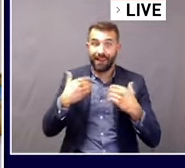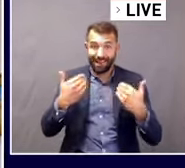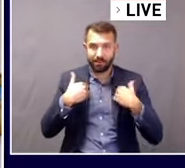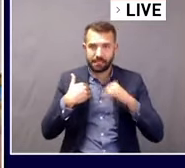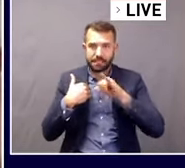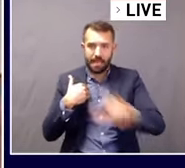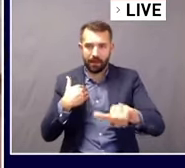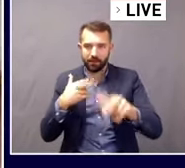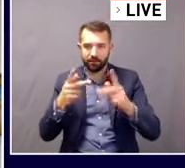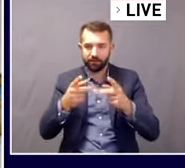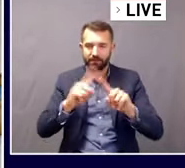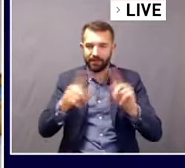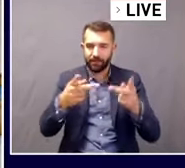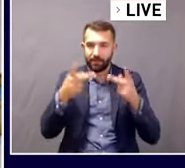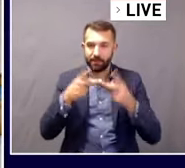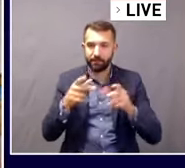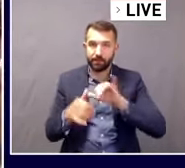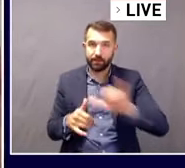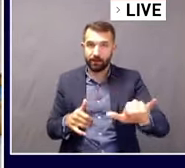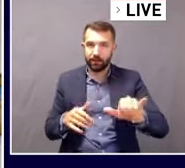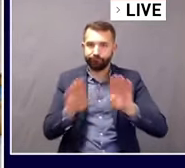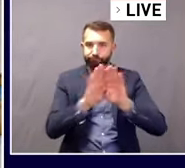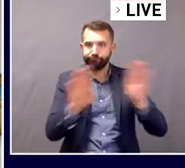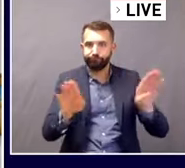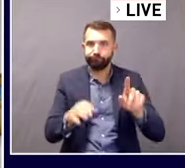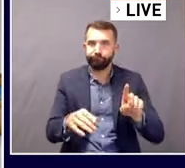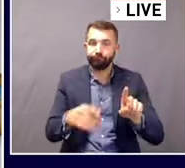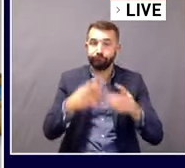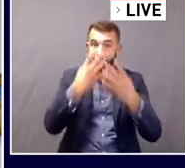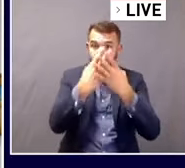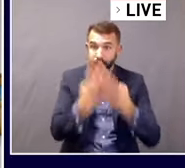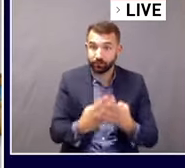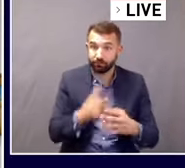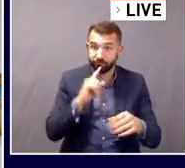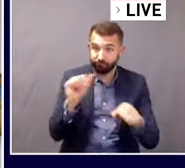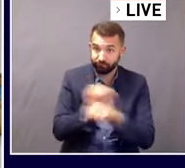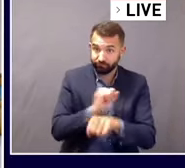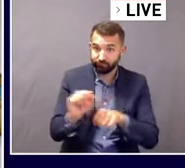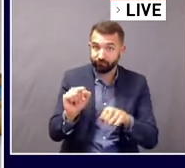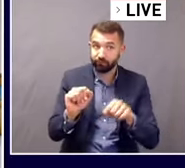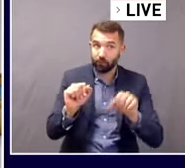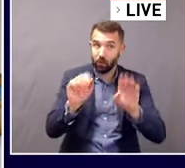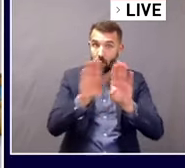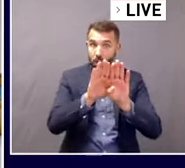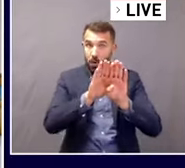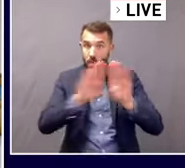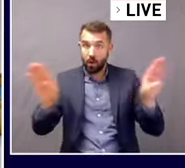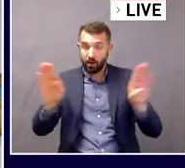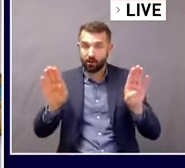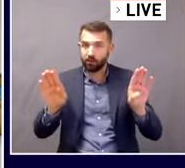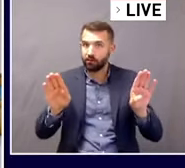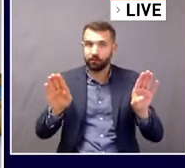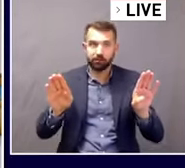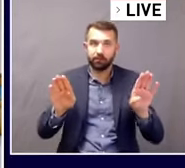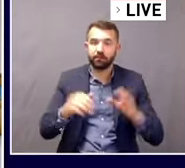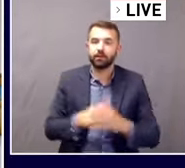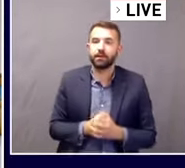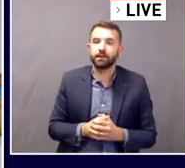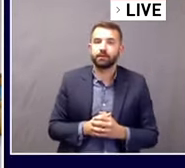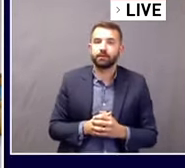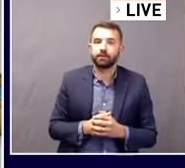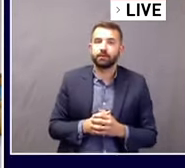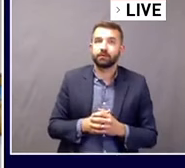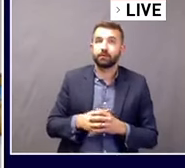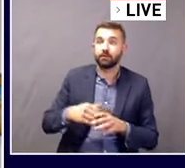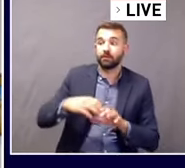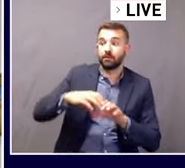barrier, not just a screen or something, but a proper physical barrier between that part of the facility and the part of the facility where